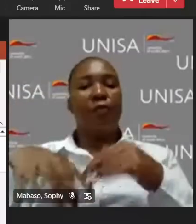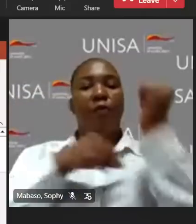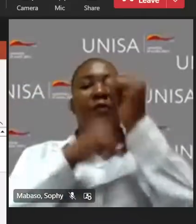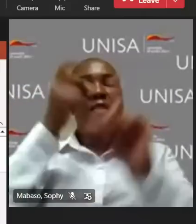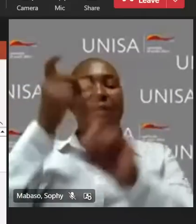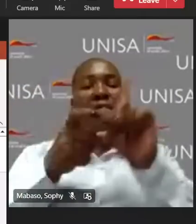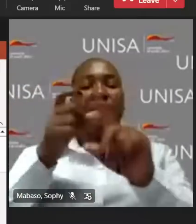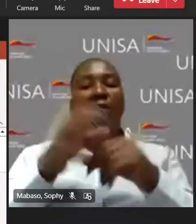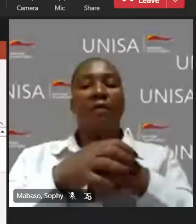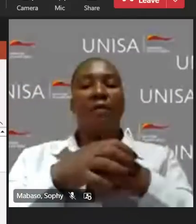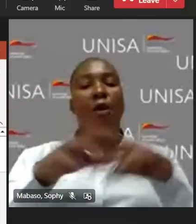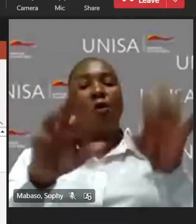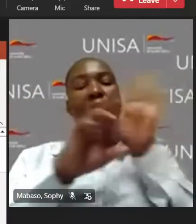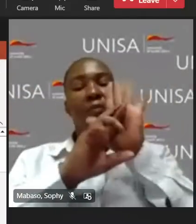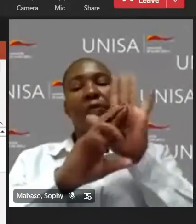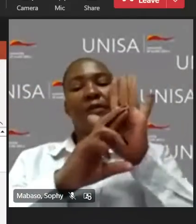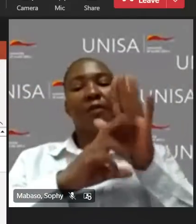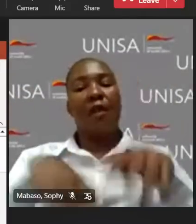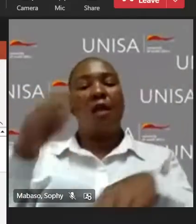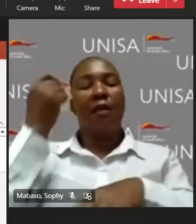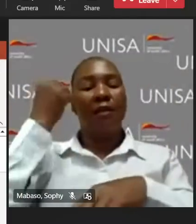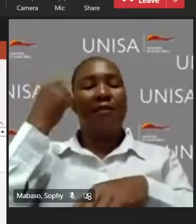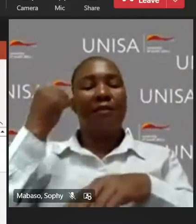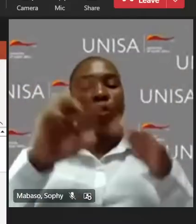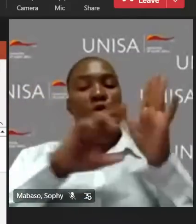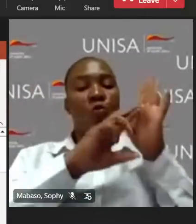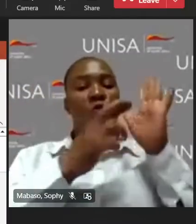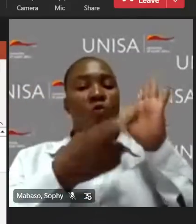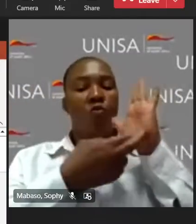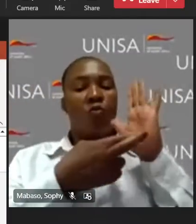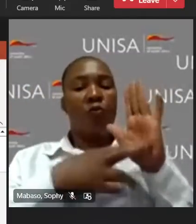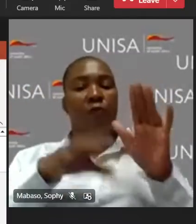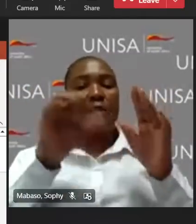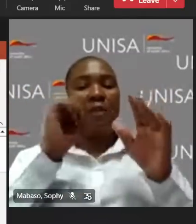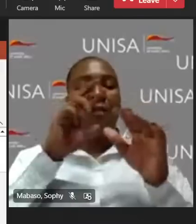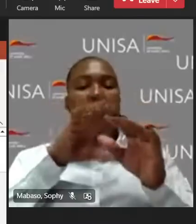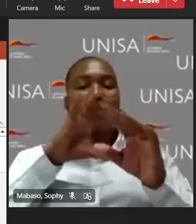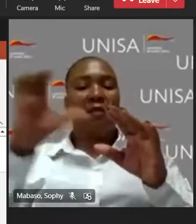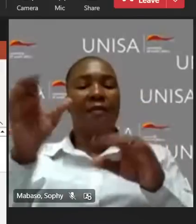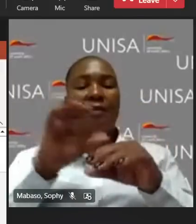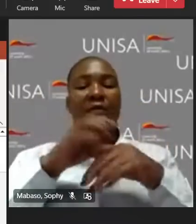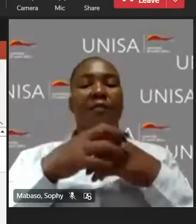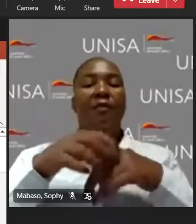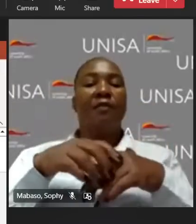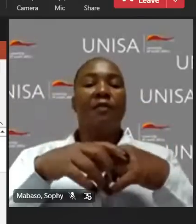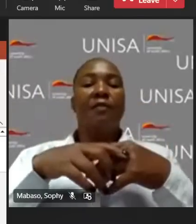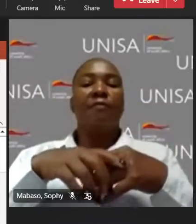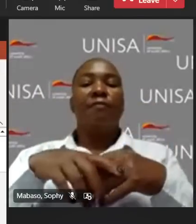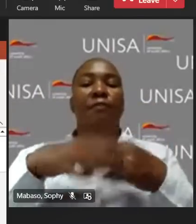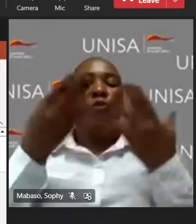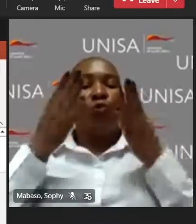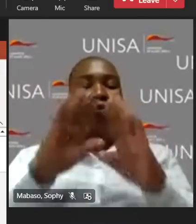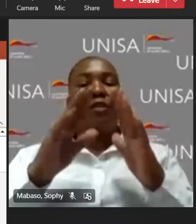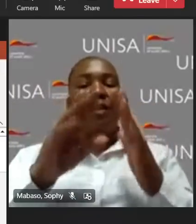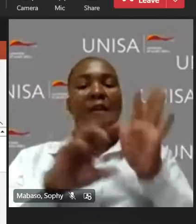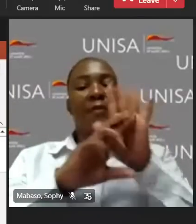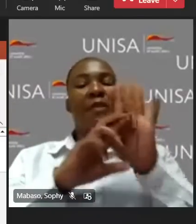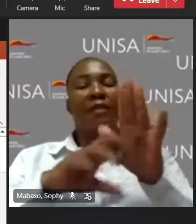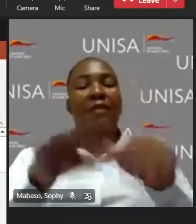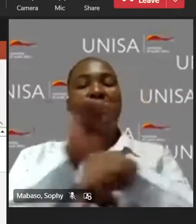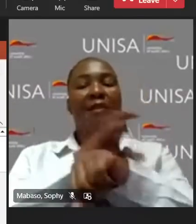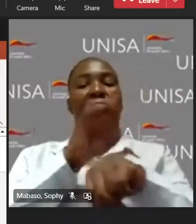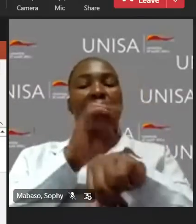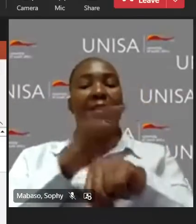And I will be presenting on understanding the role of the Student Representative Council, which is the SRC, in the